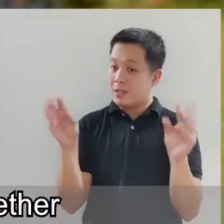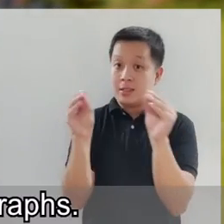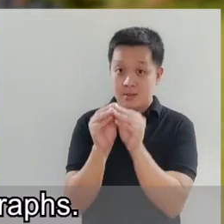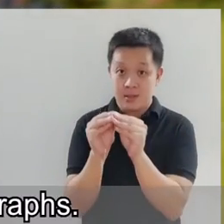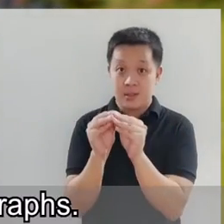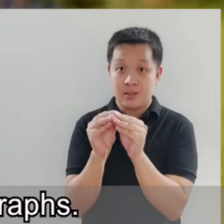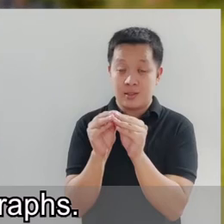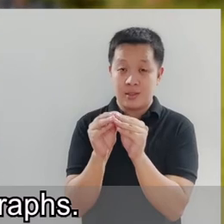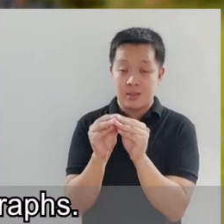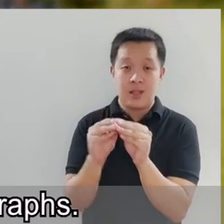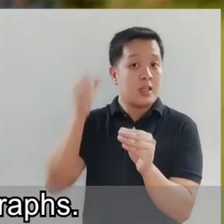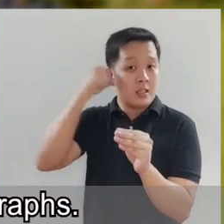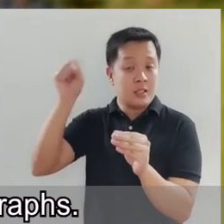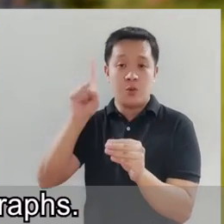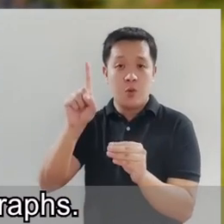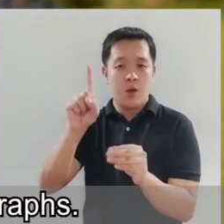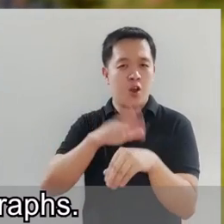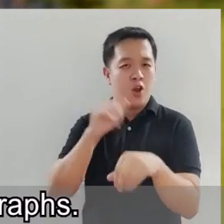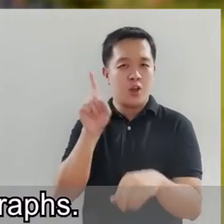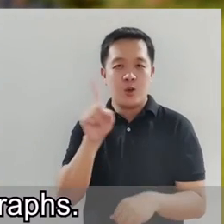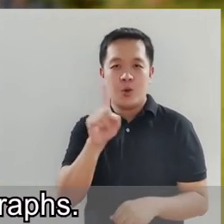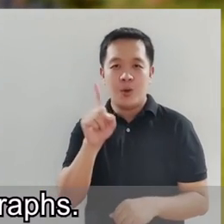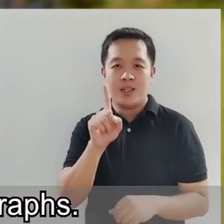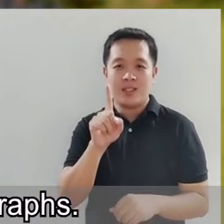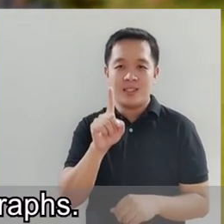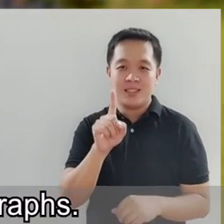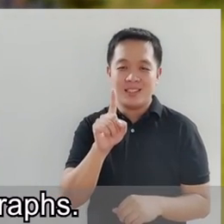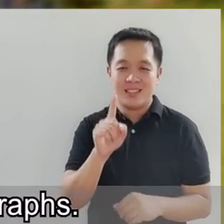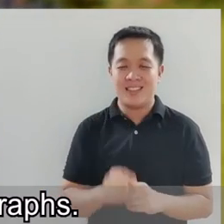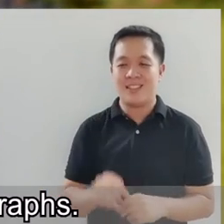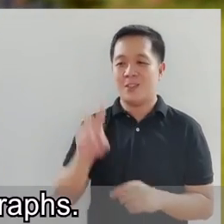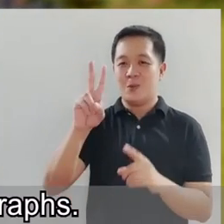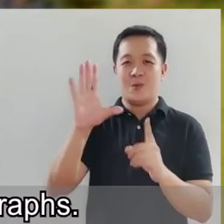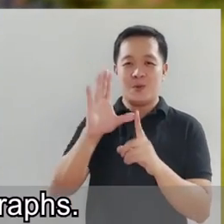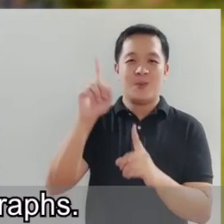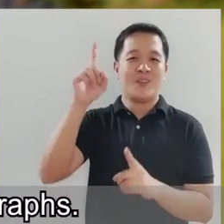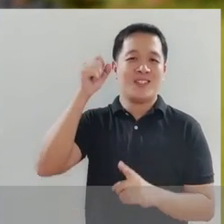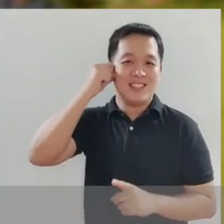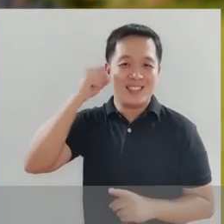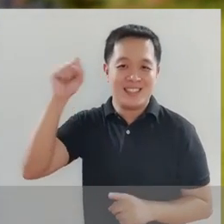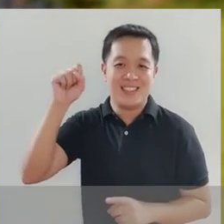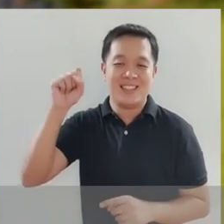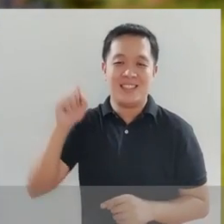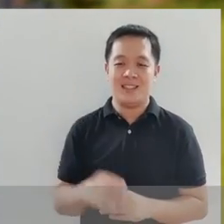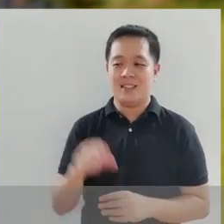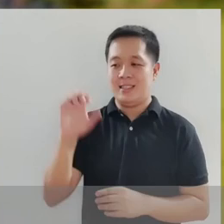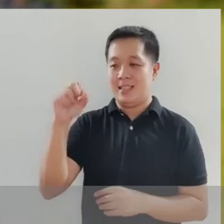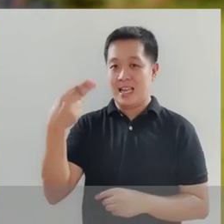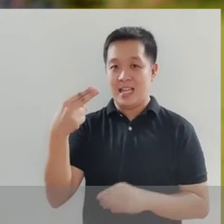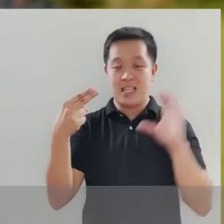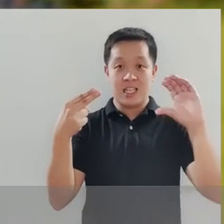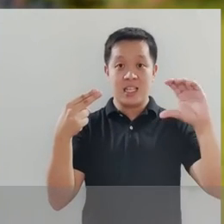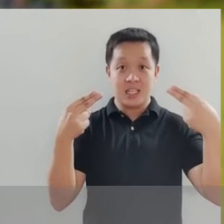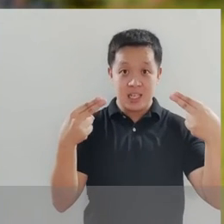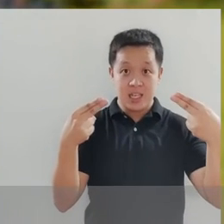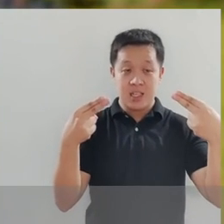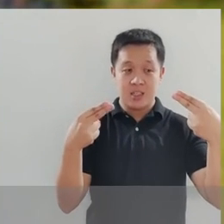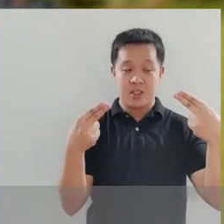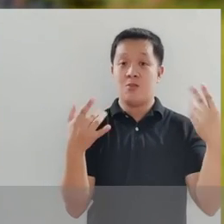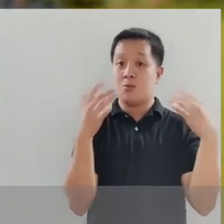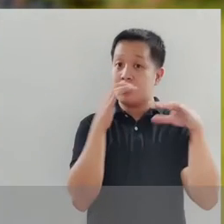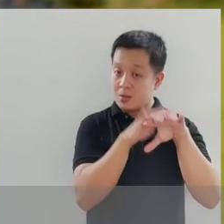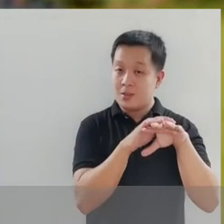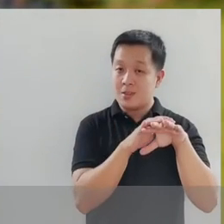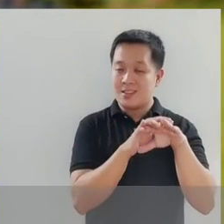together and produce only one sound are called consonant digraphs. The SH and CH